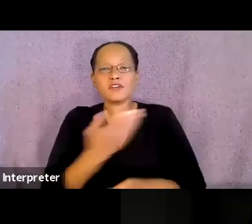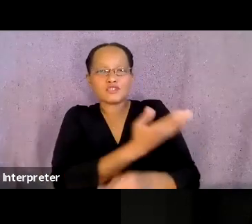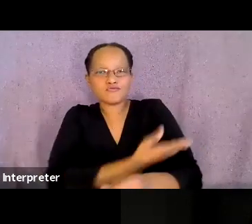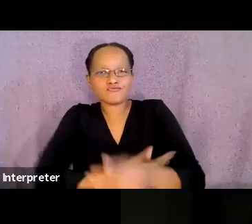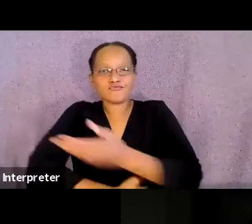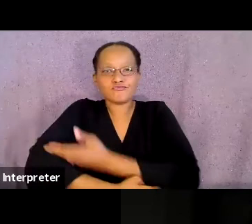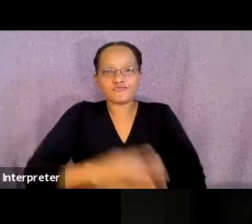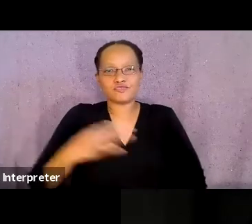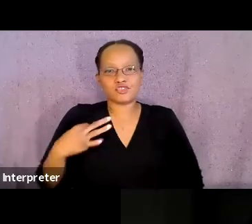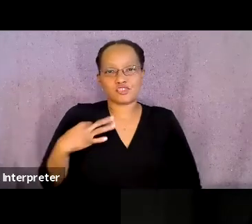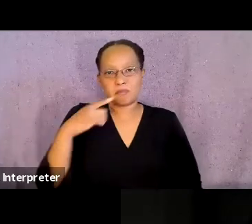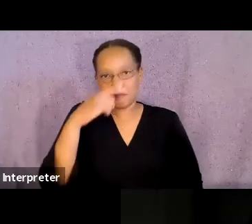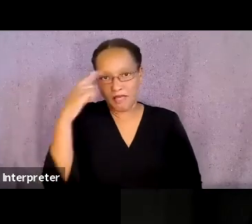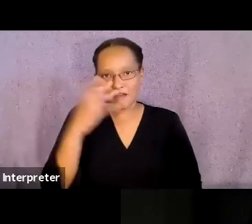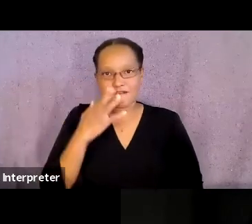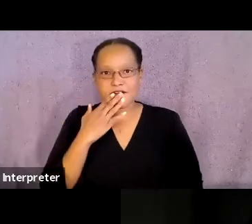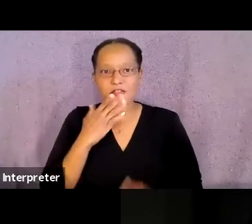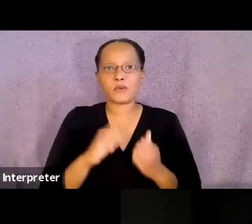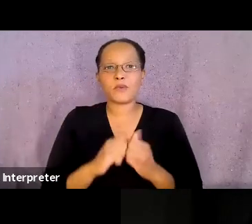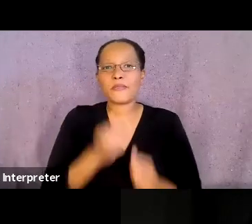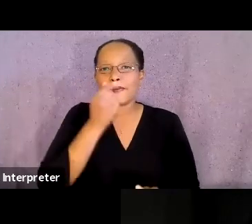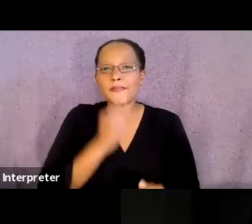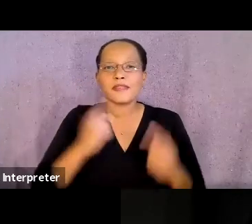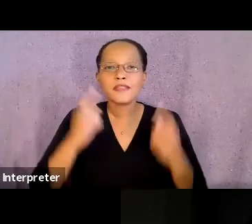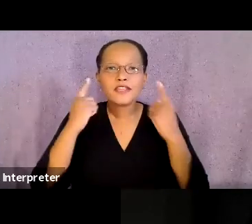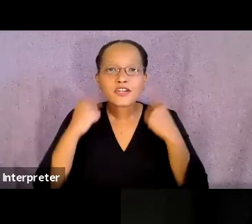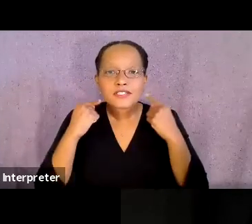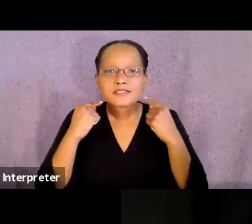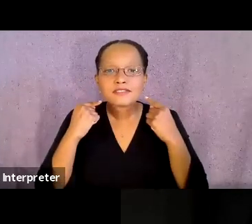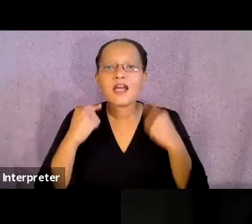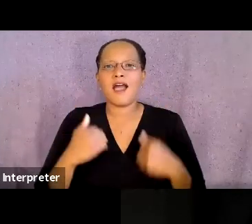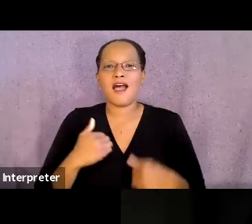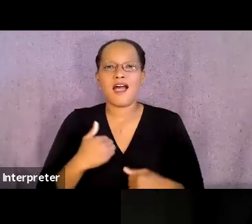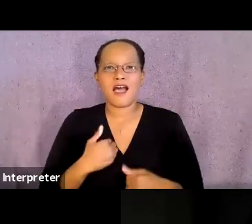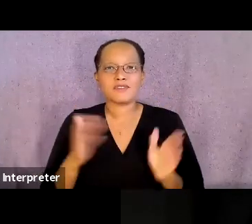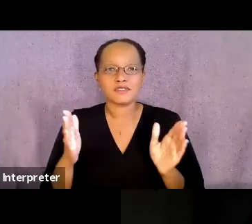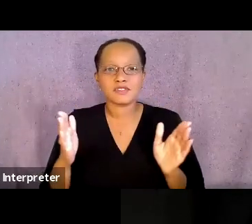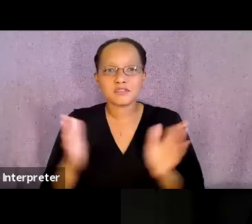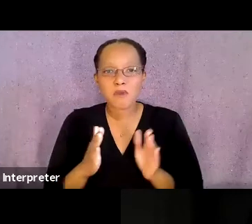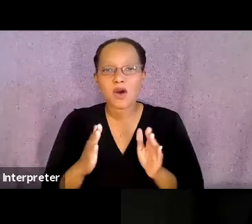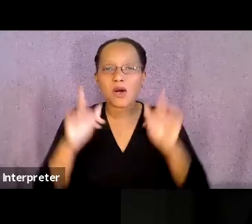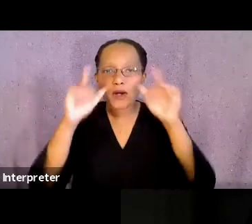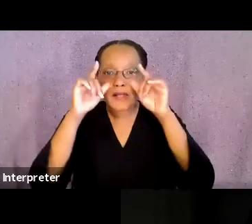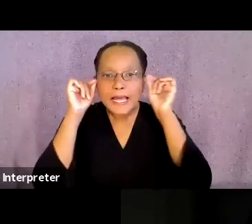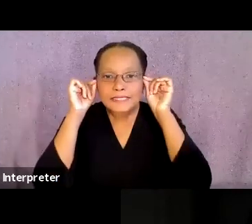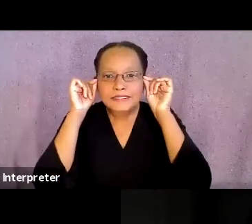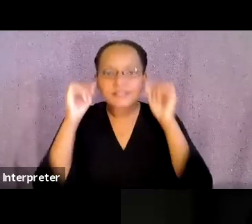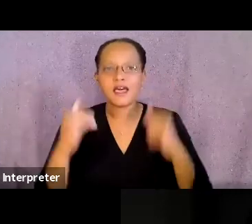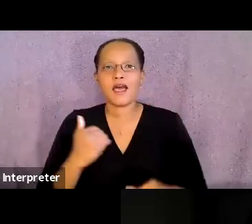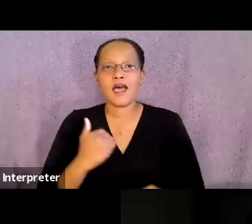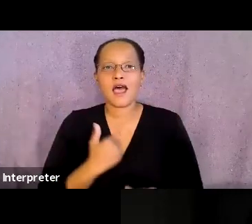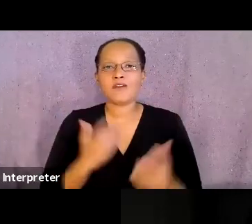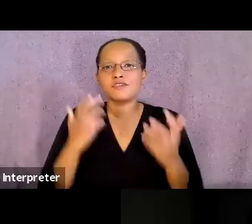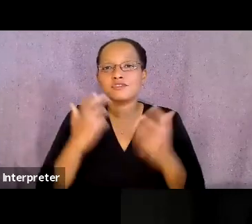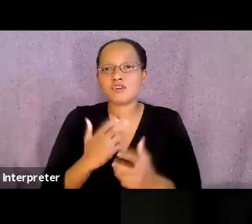with thin gold hoop earrings. I have on small rectangular-shaped glasses, a dark reddish